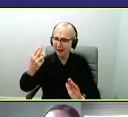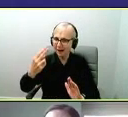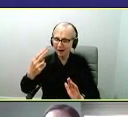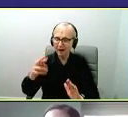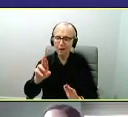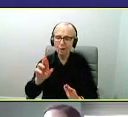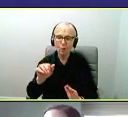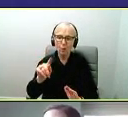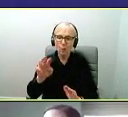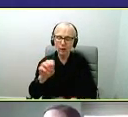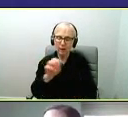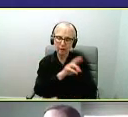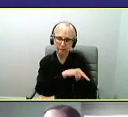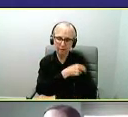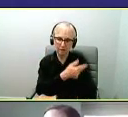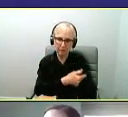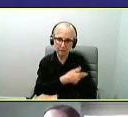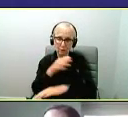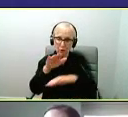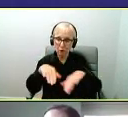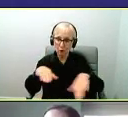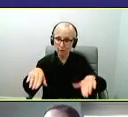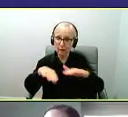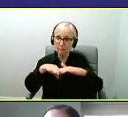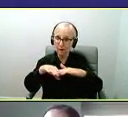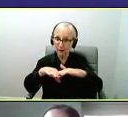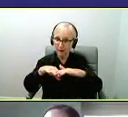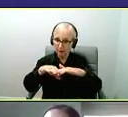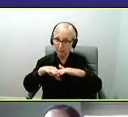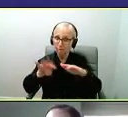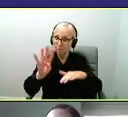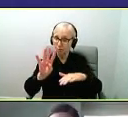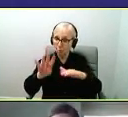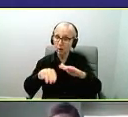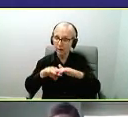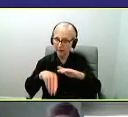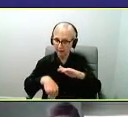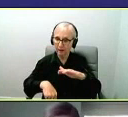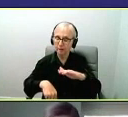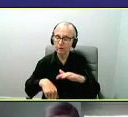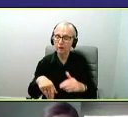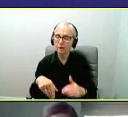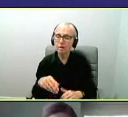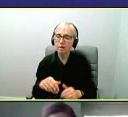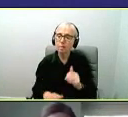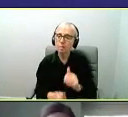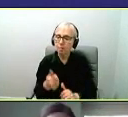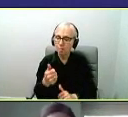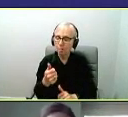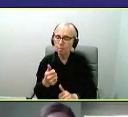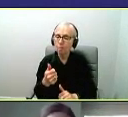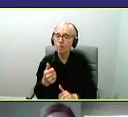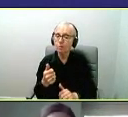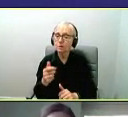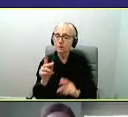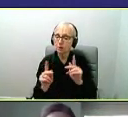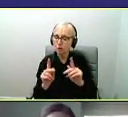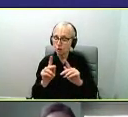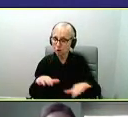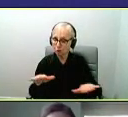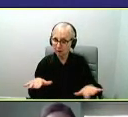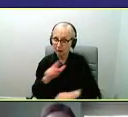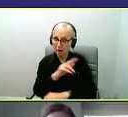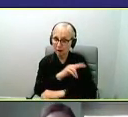of hospitalizations for children four and under. And almost one of every four child hospitalized during